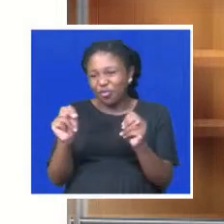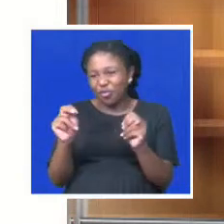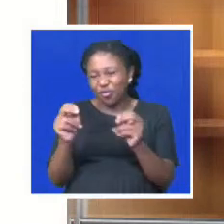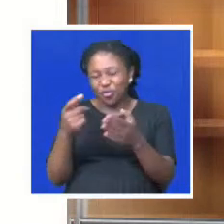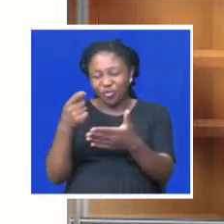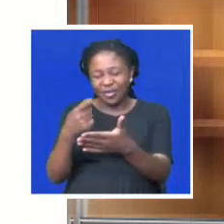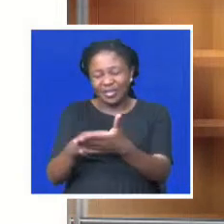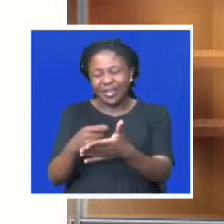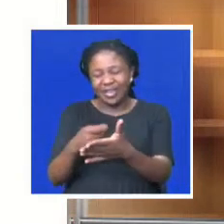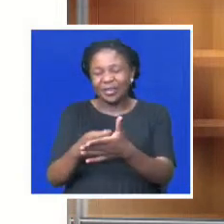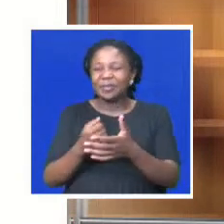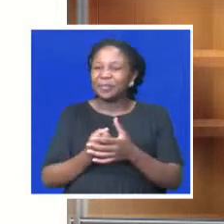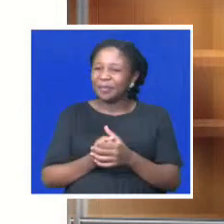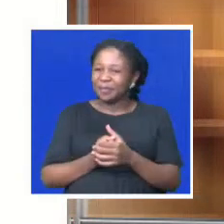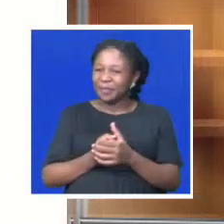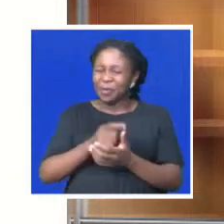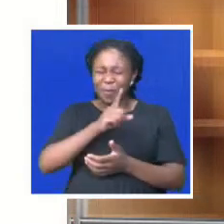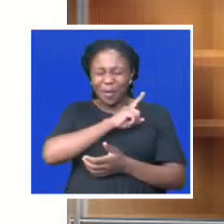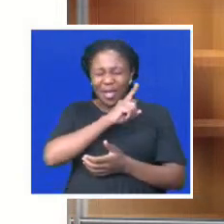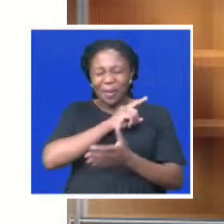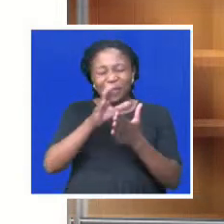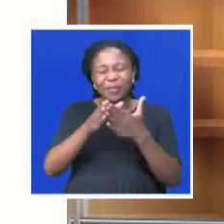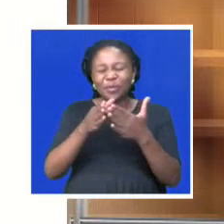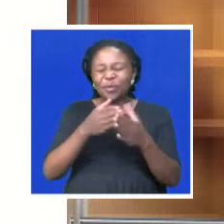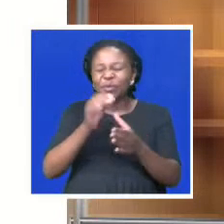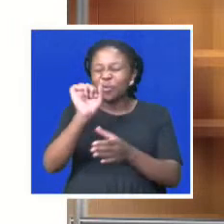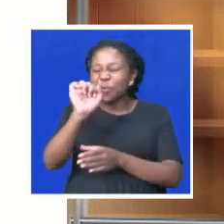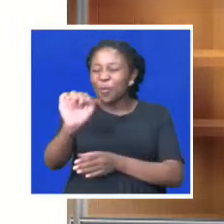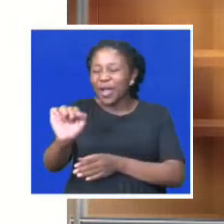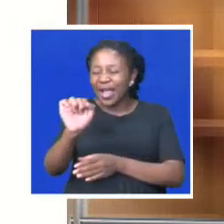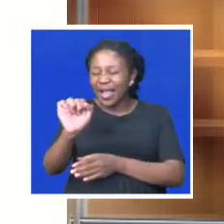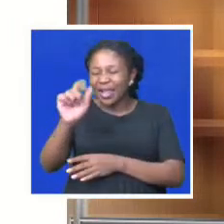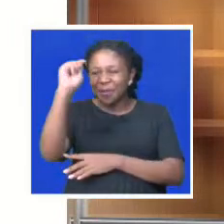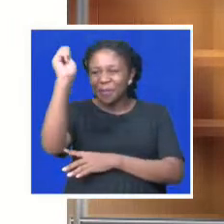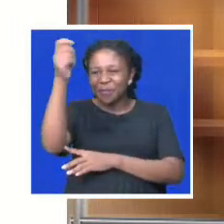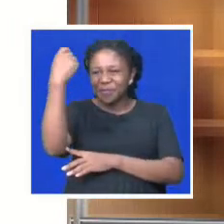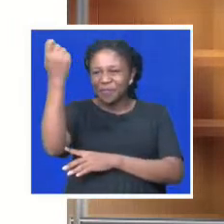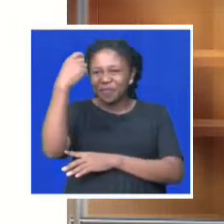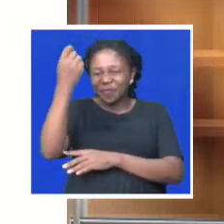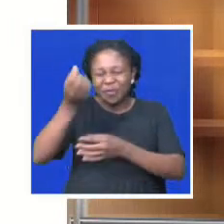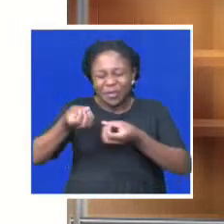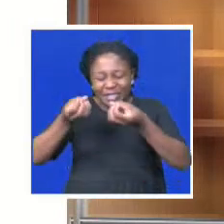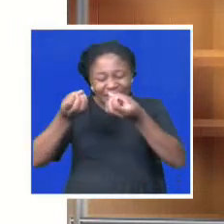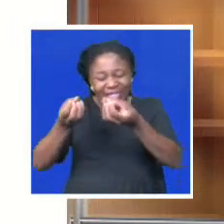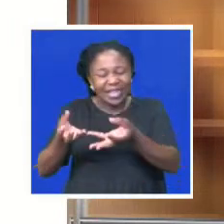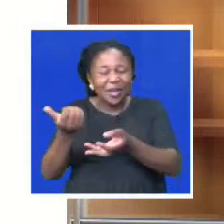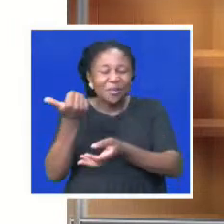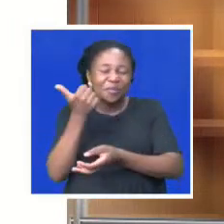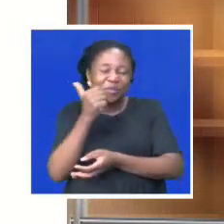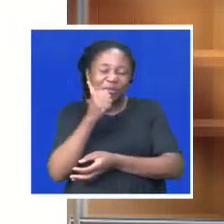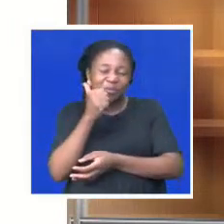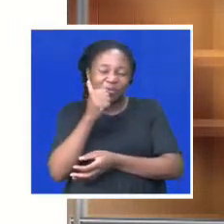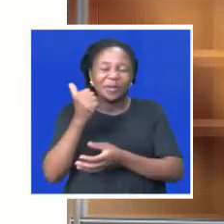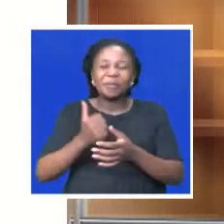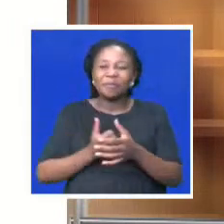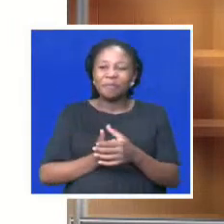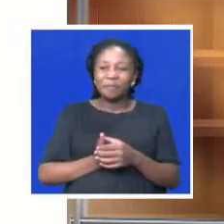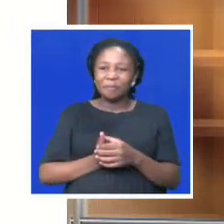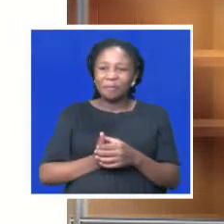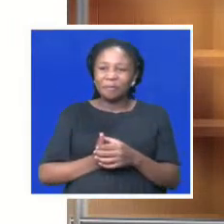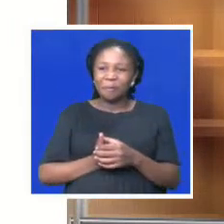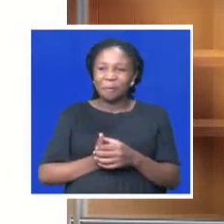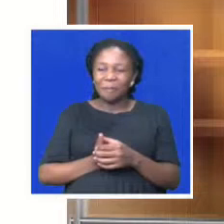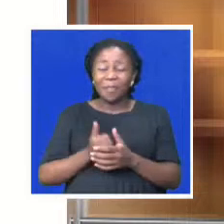village so much beauty. Tomorrow, when I fetch the water, I want you to look at